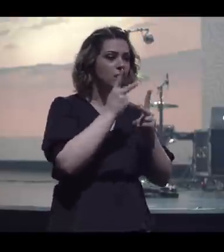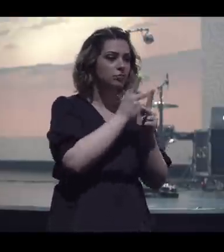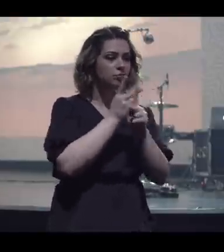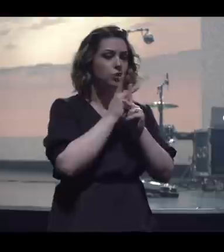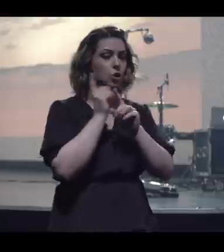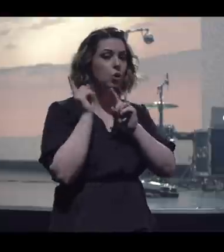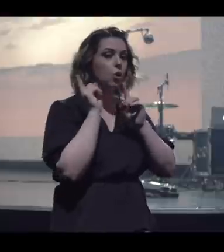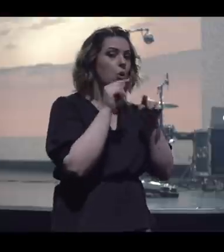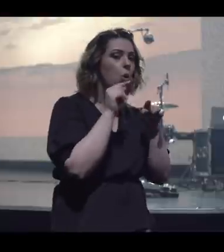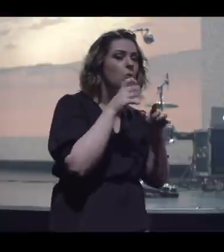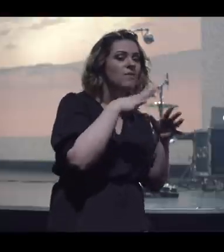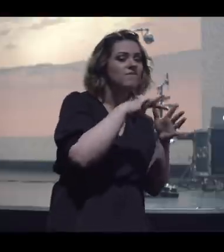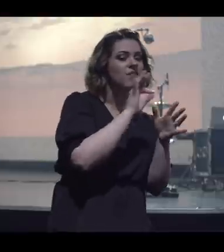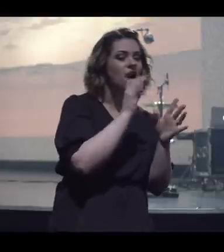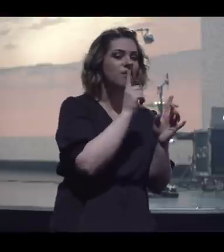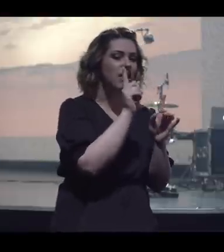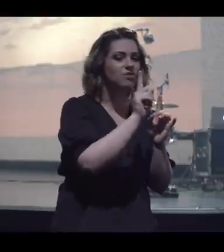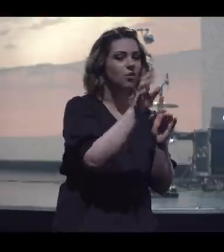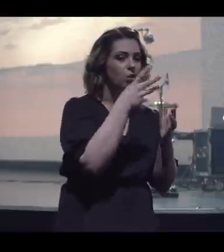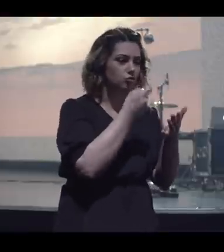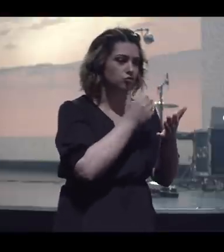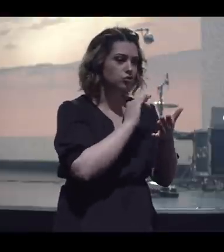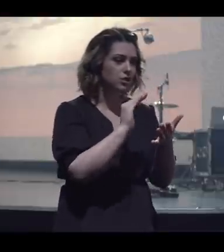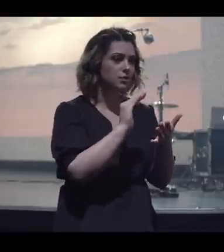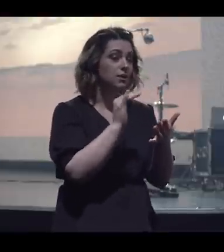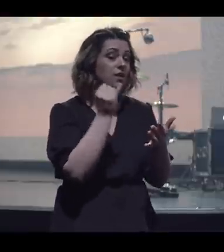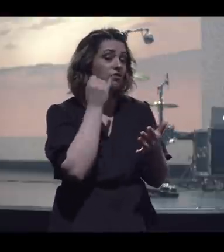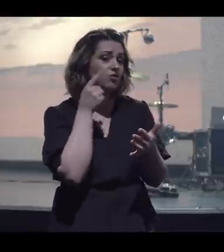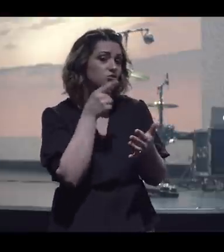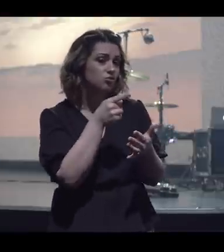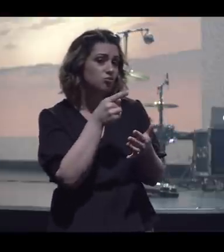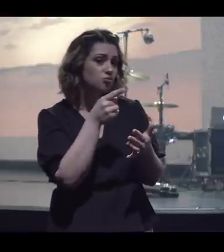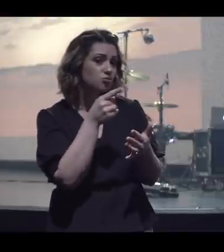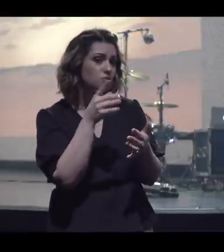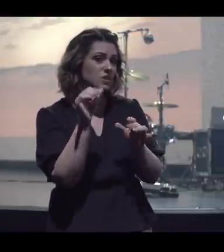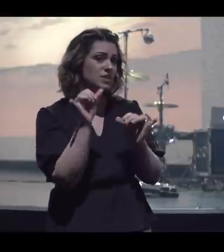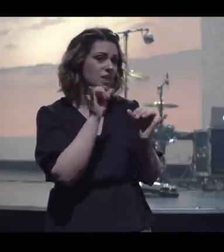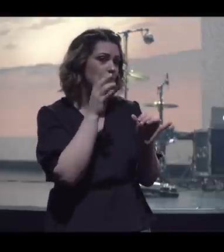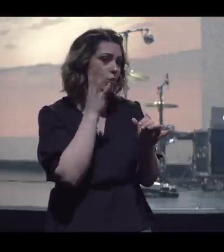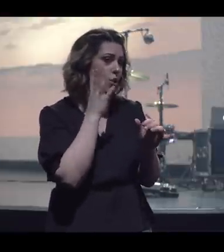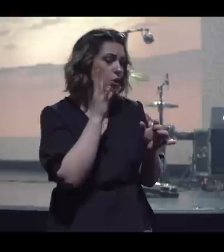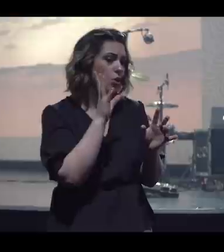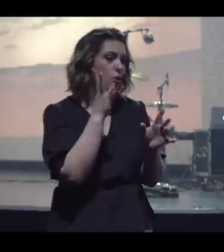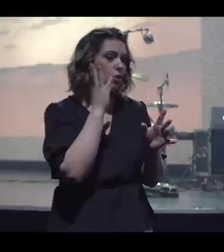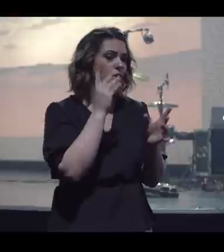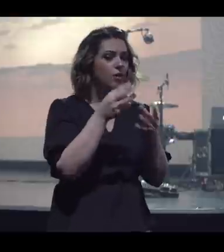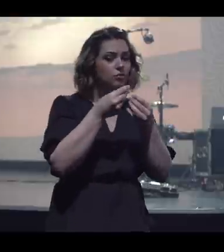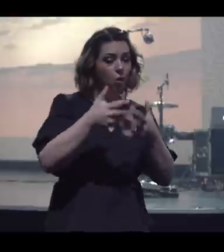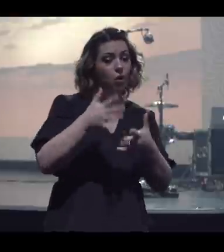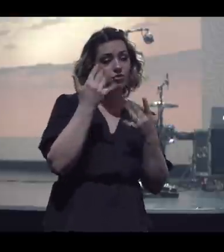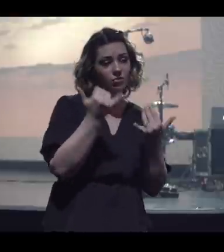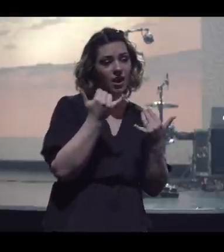true. And if you're lost right now, maybe it's lost financially or lost because of a sickness or lost because of